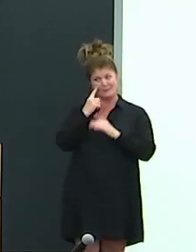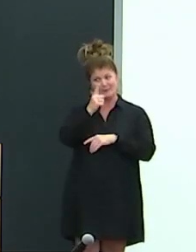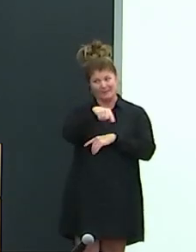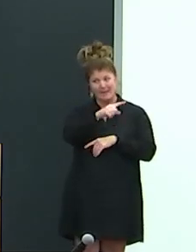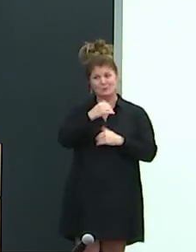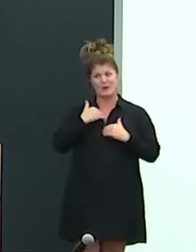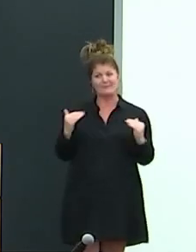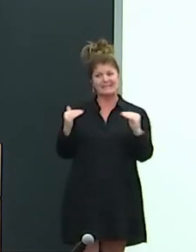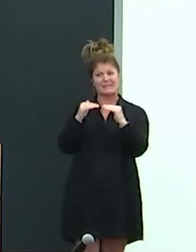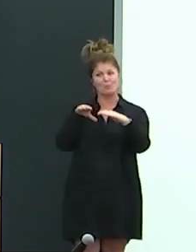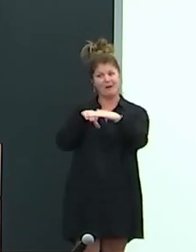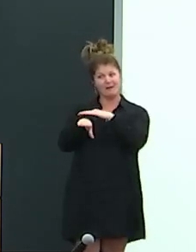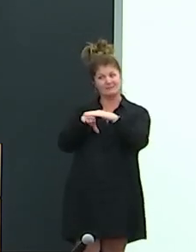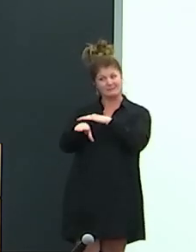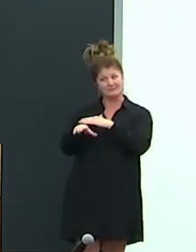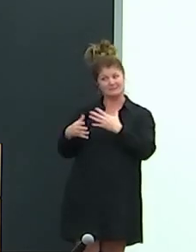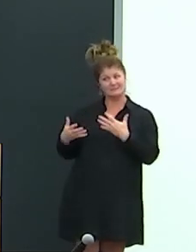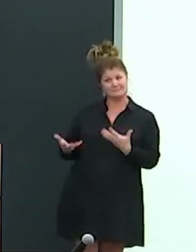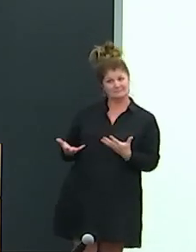have equal access.